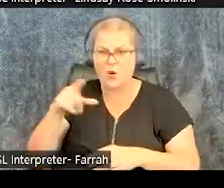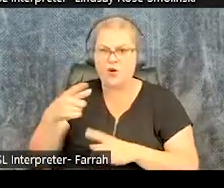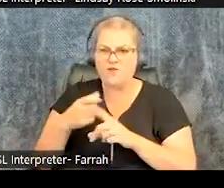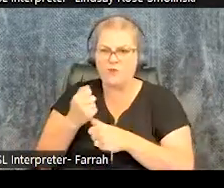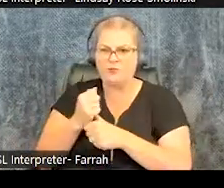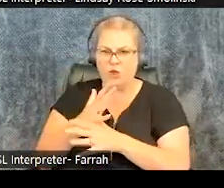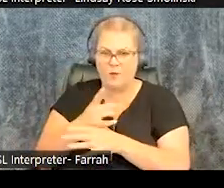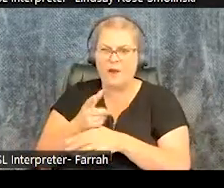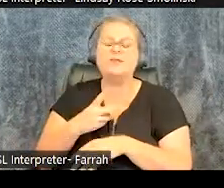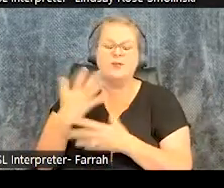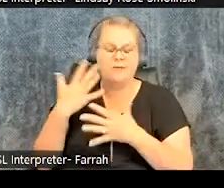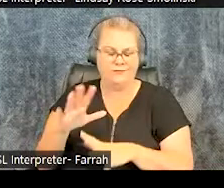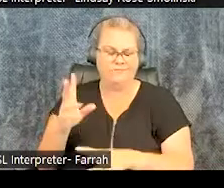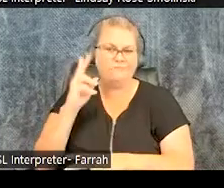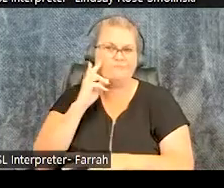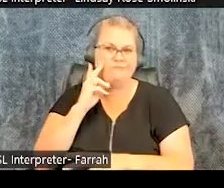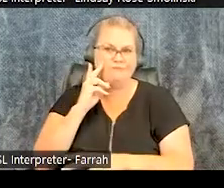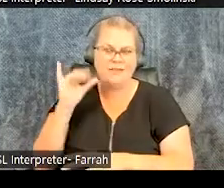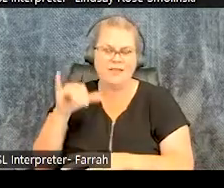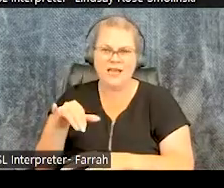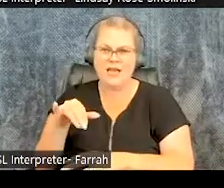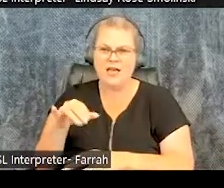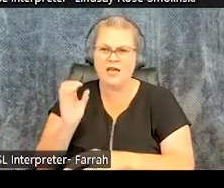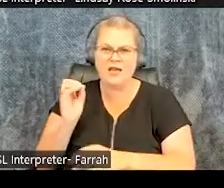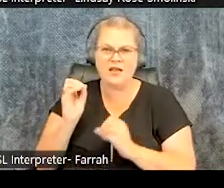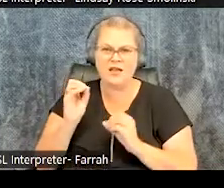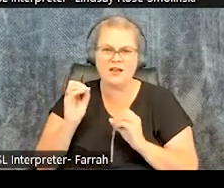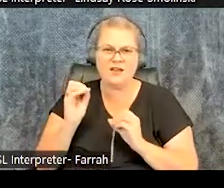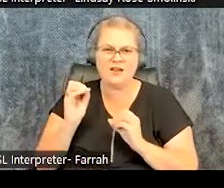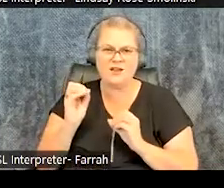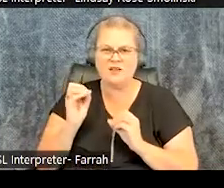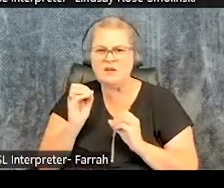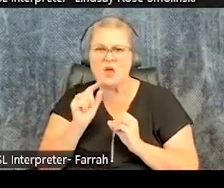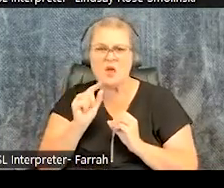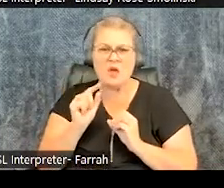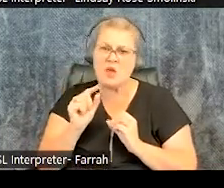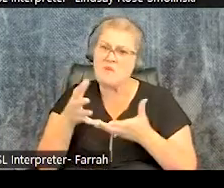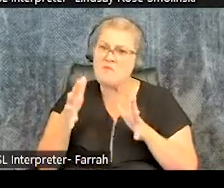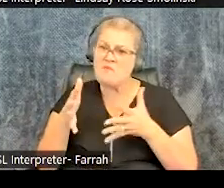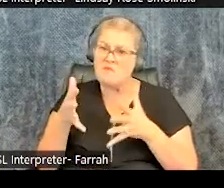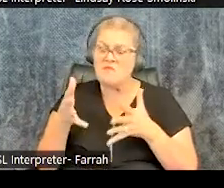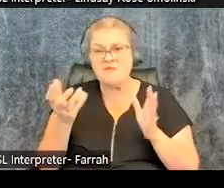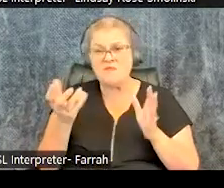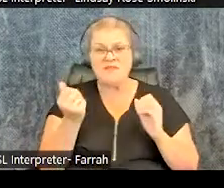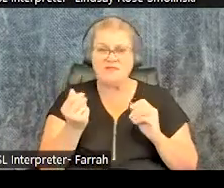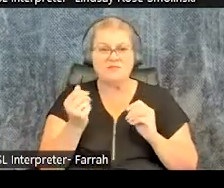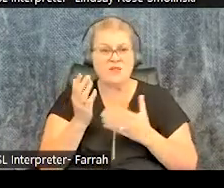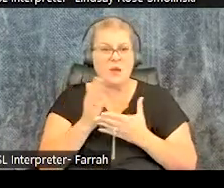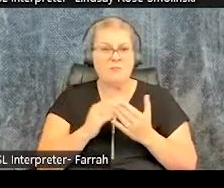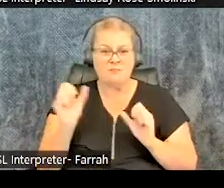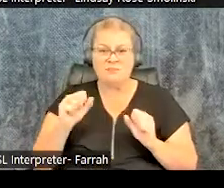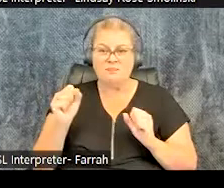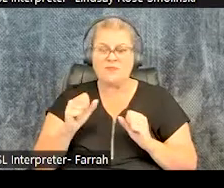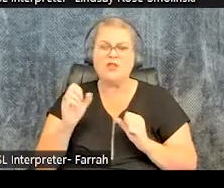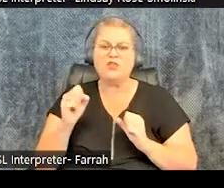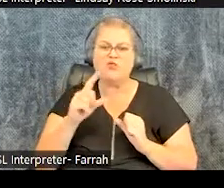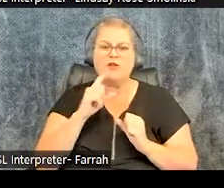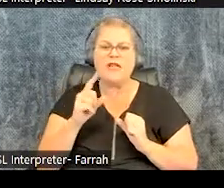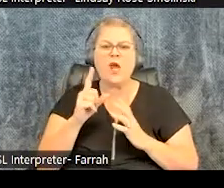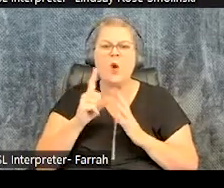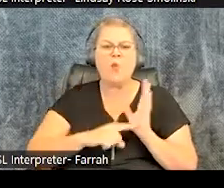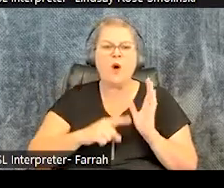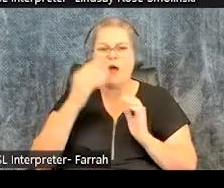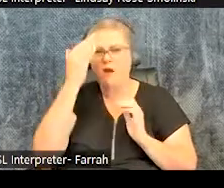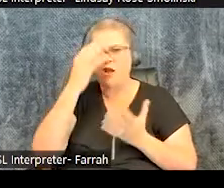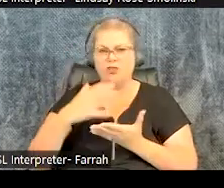have seen them. So well, there's a fair amount of folks. So really what Conscious Container